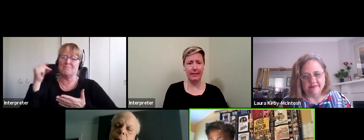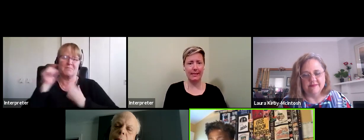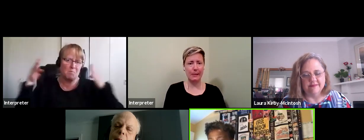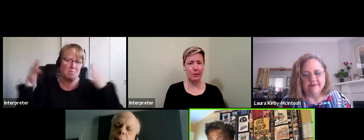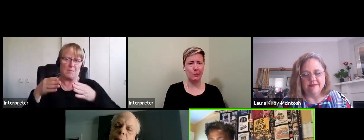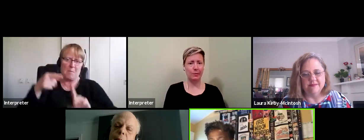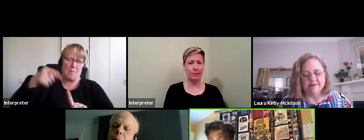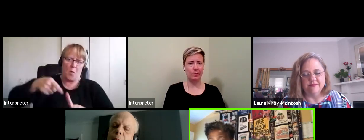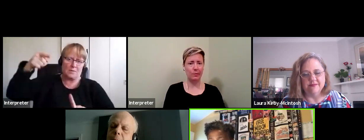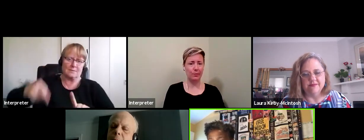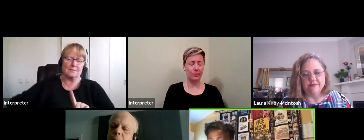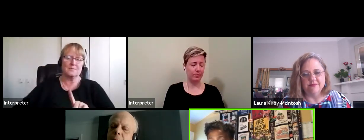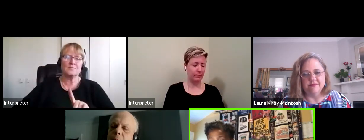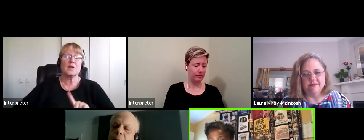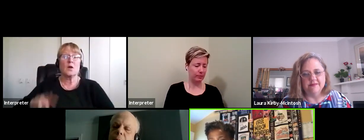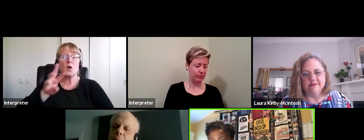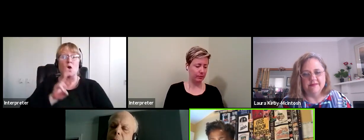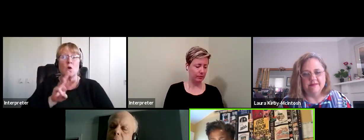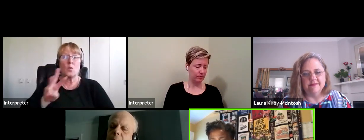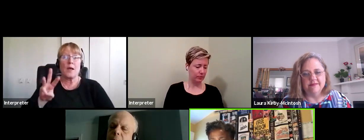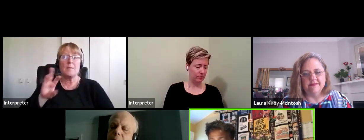chase. Our website is